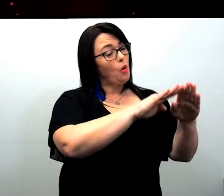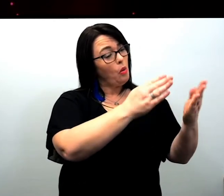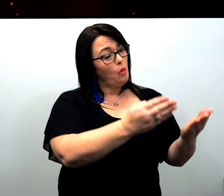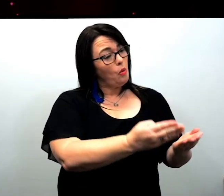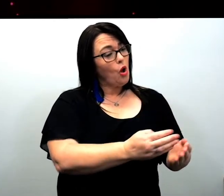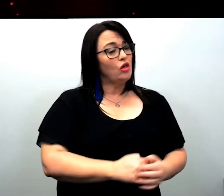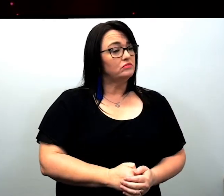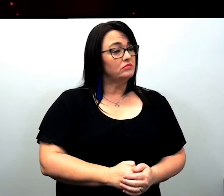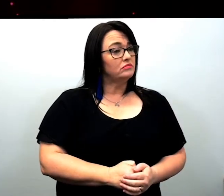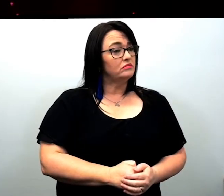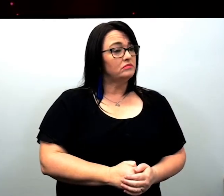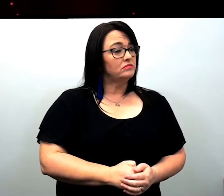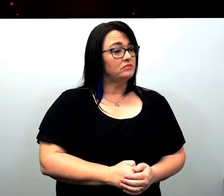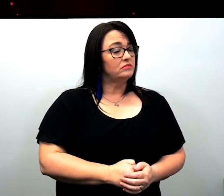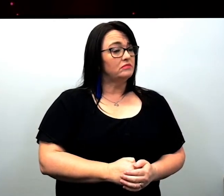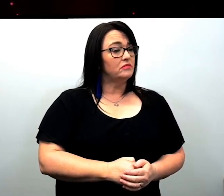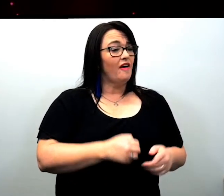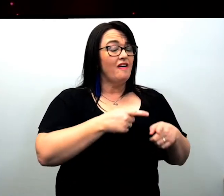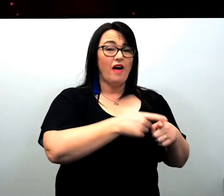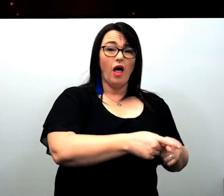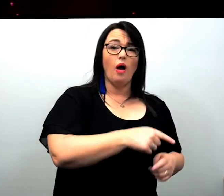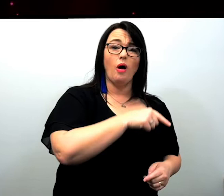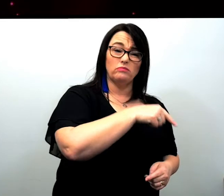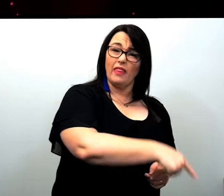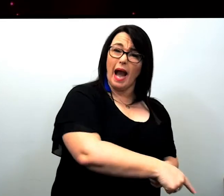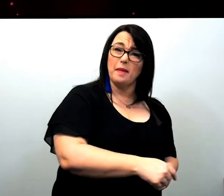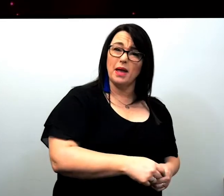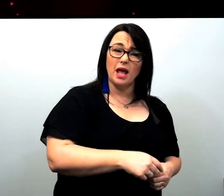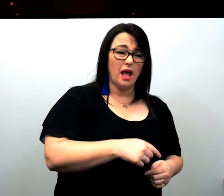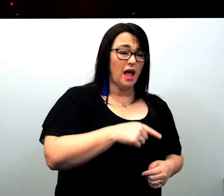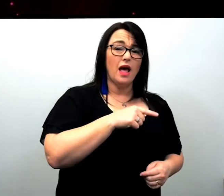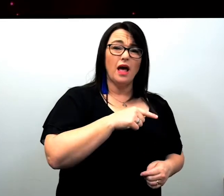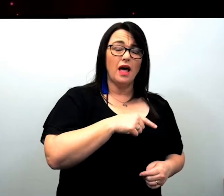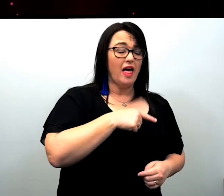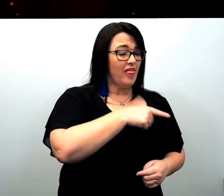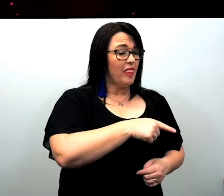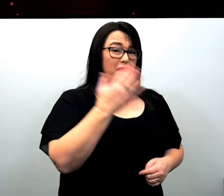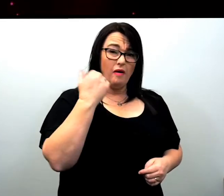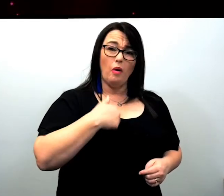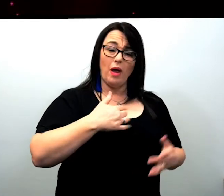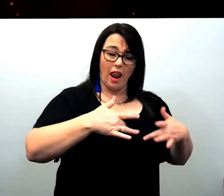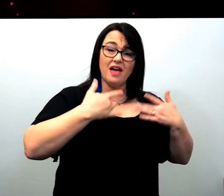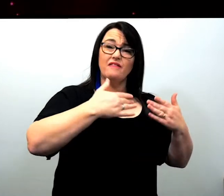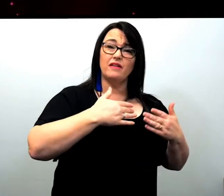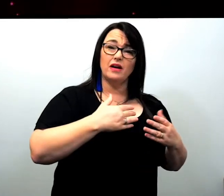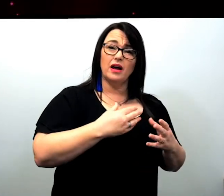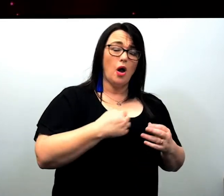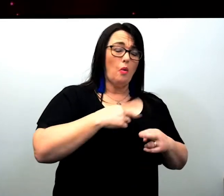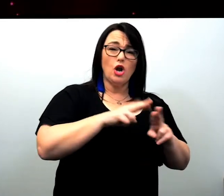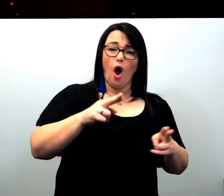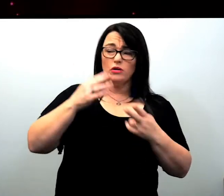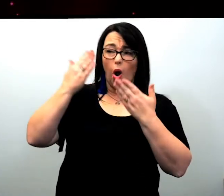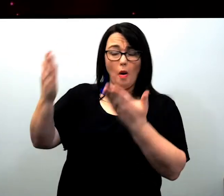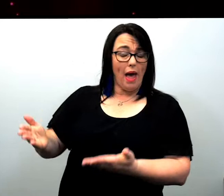according to the prince of the power of the air, the spirit who now works in the sons of disobedience, among